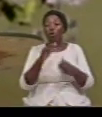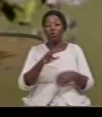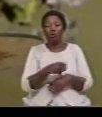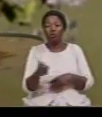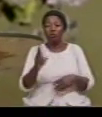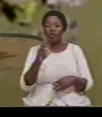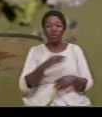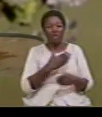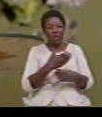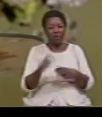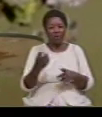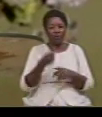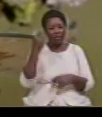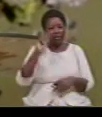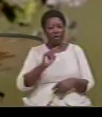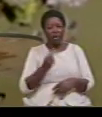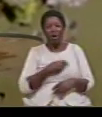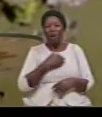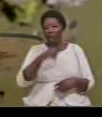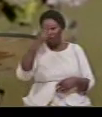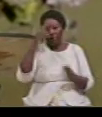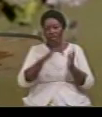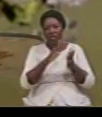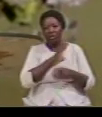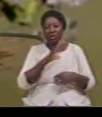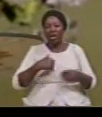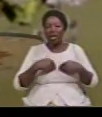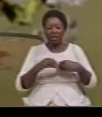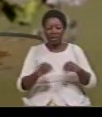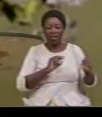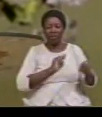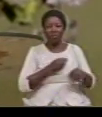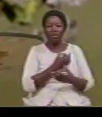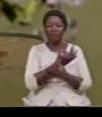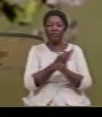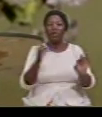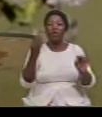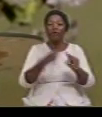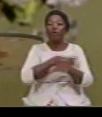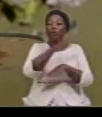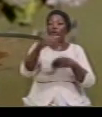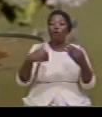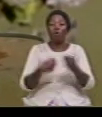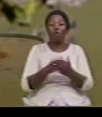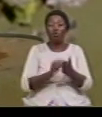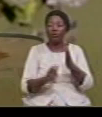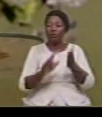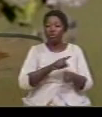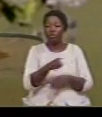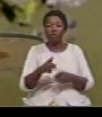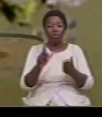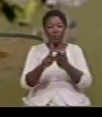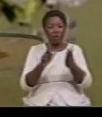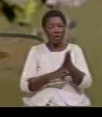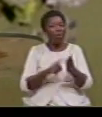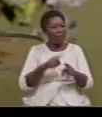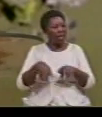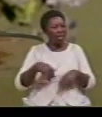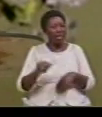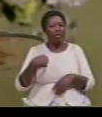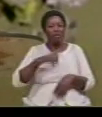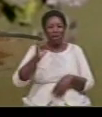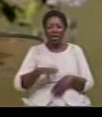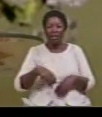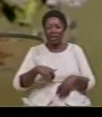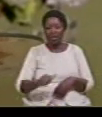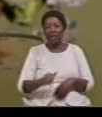set us free by fulfilling for us the demands of this law. However, we can still benefit from the principle of